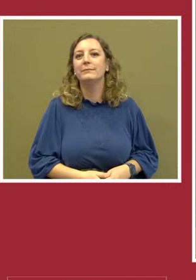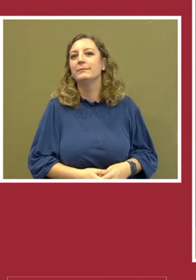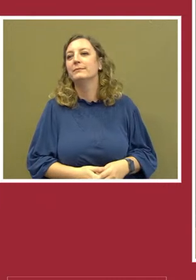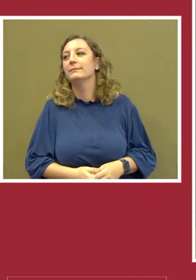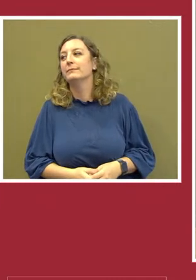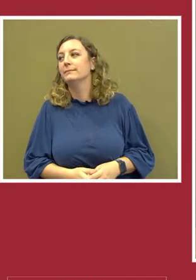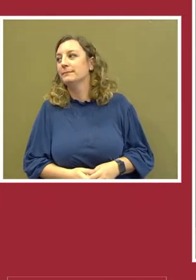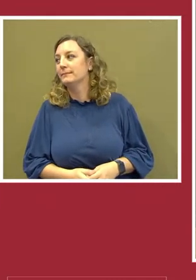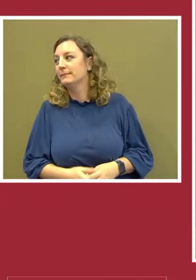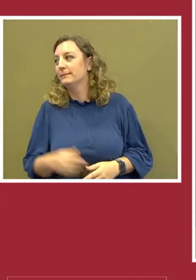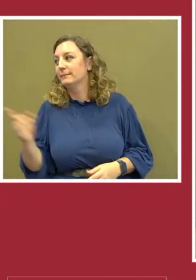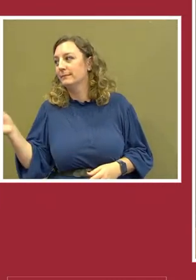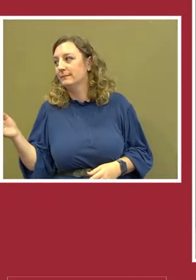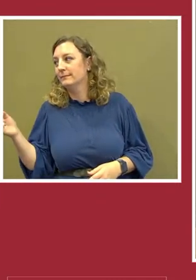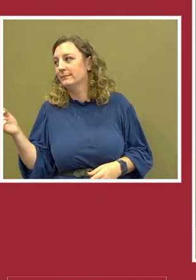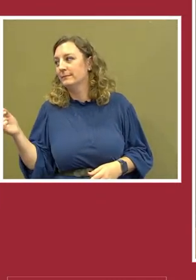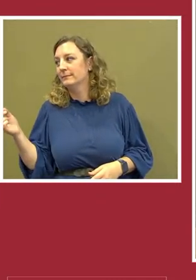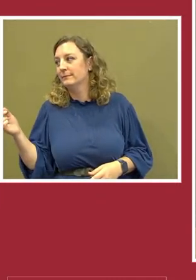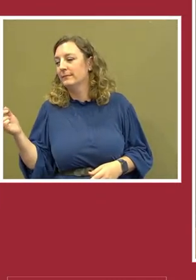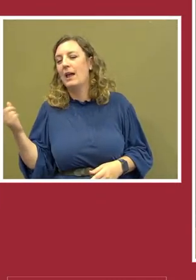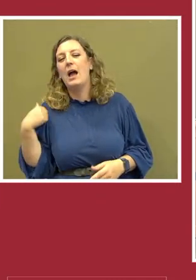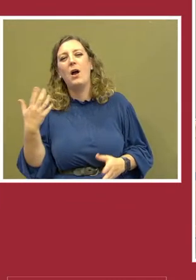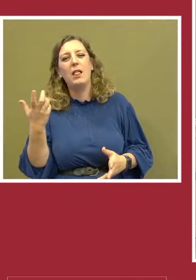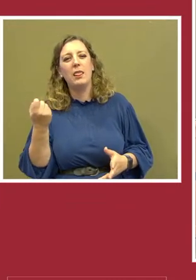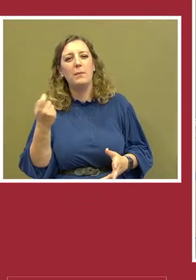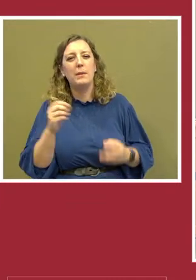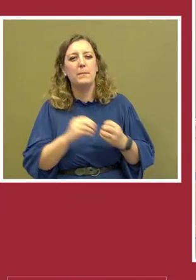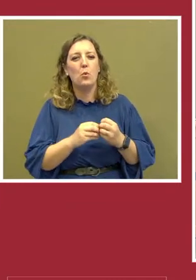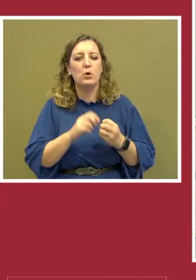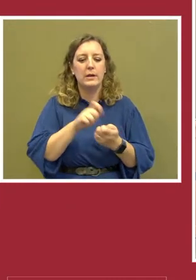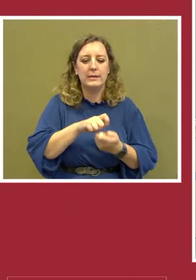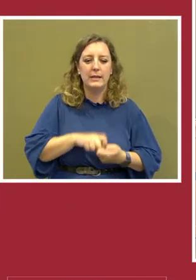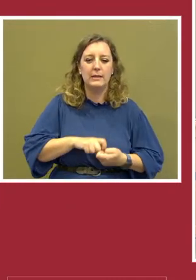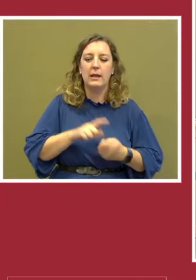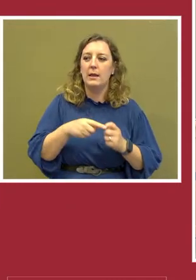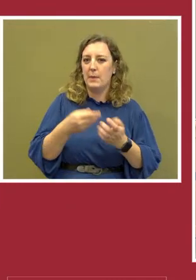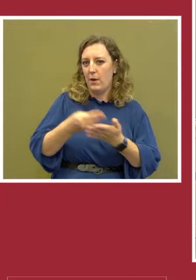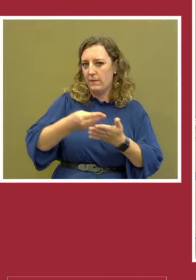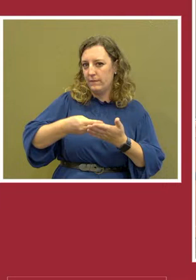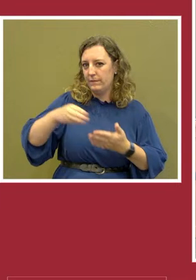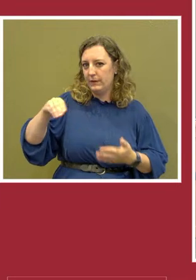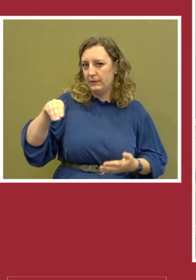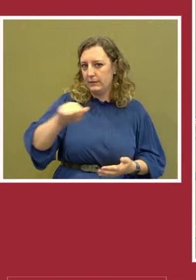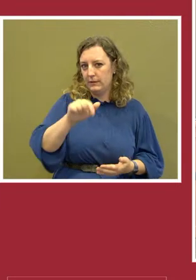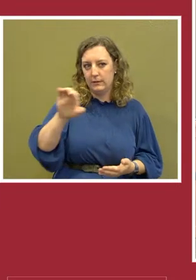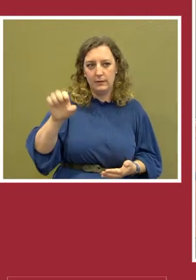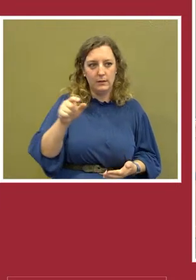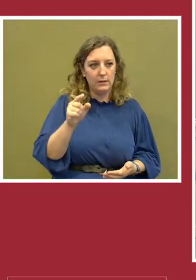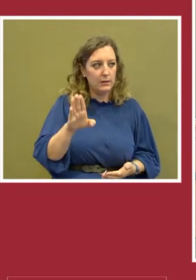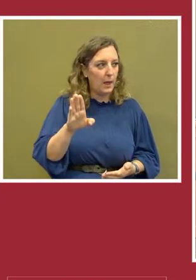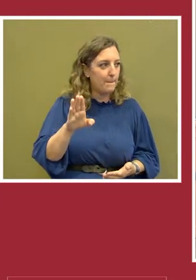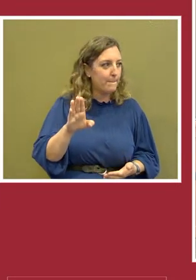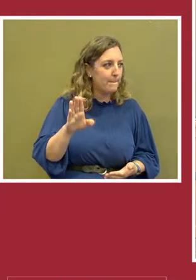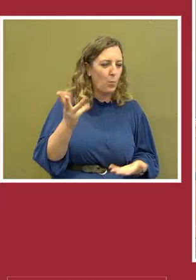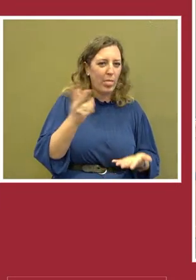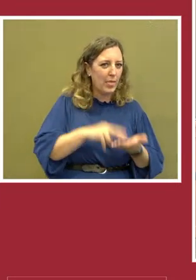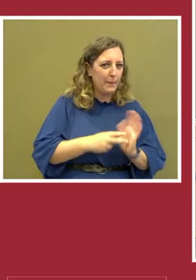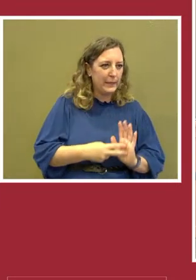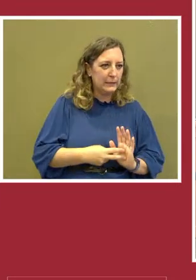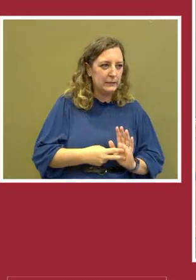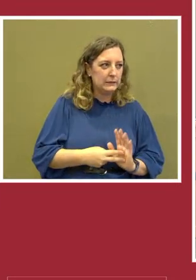I get a little more detail on the comment about funding our clubs the way we do athletics?